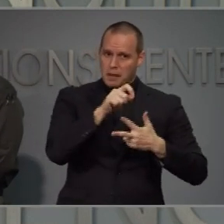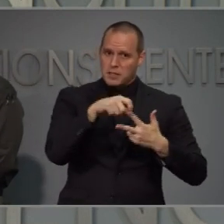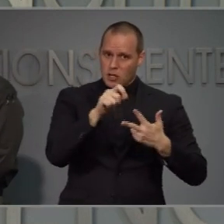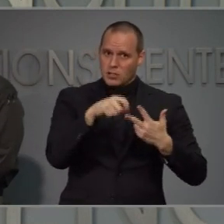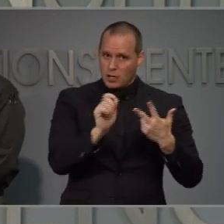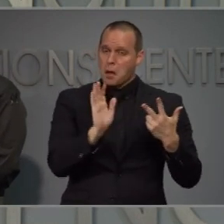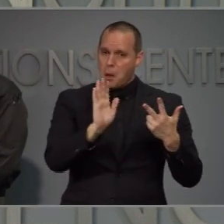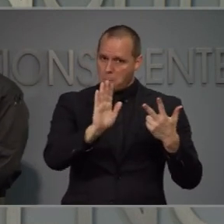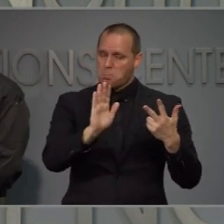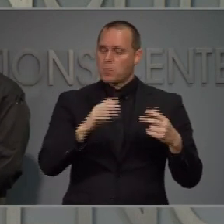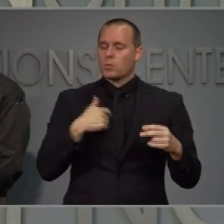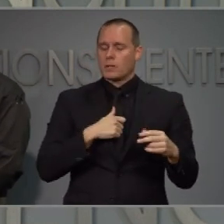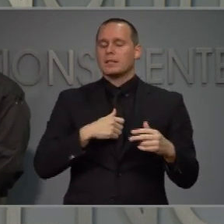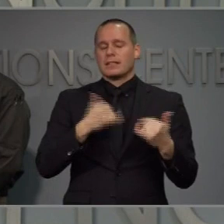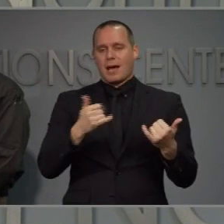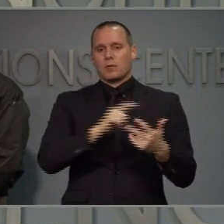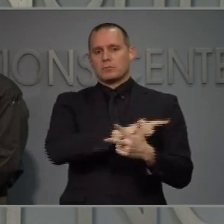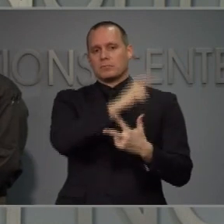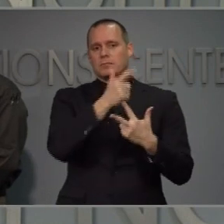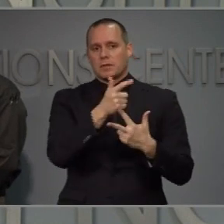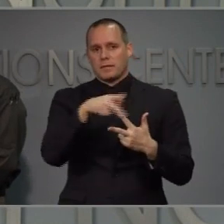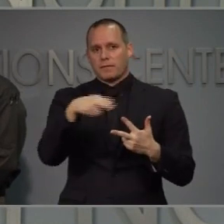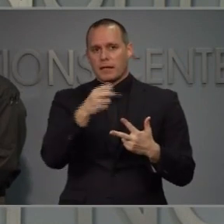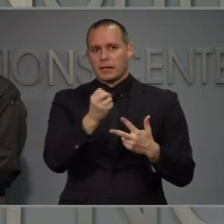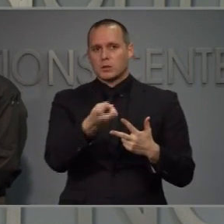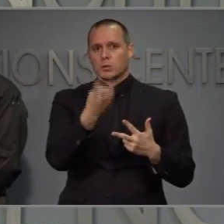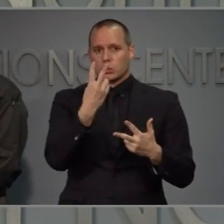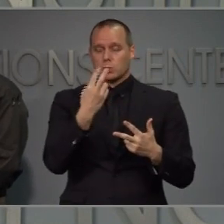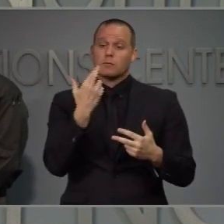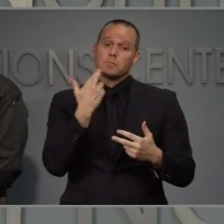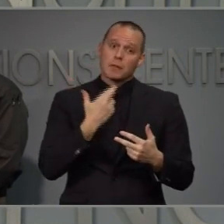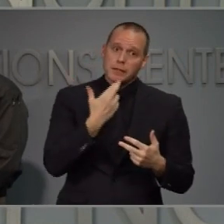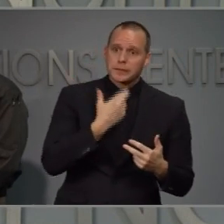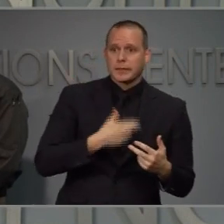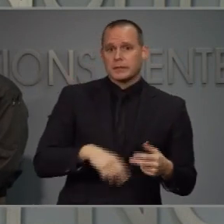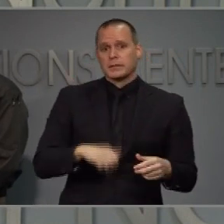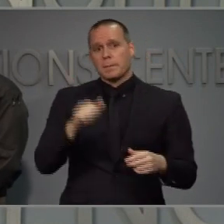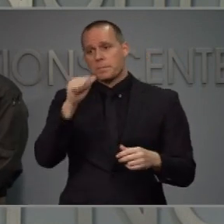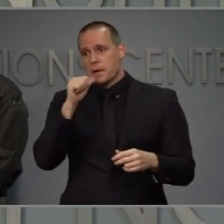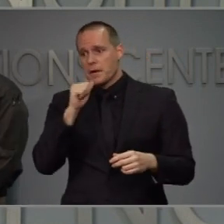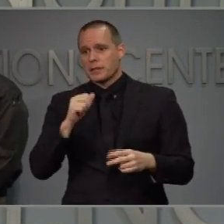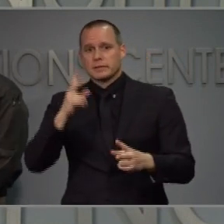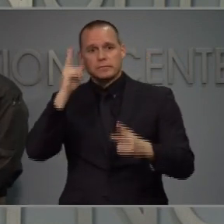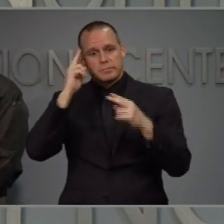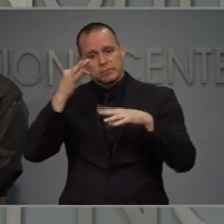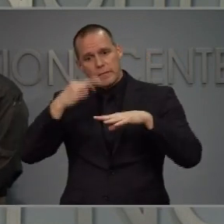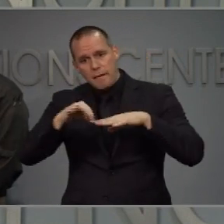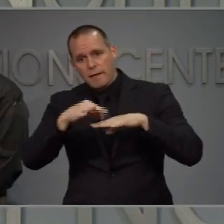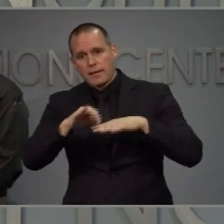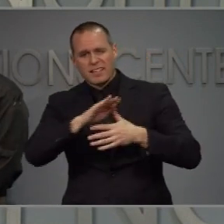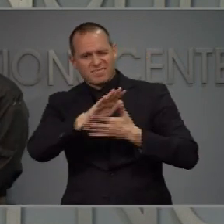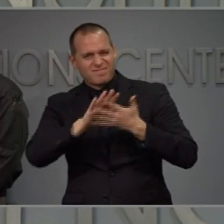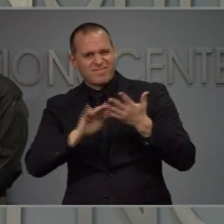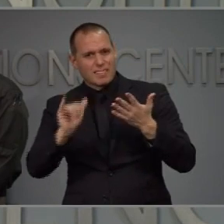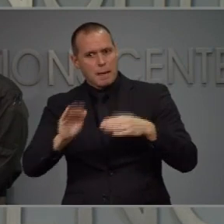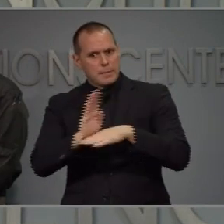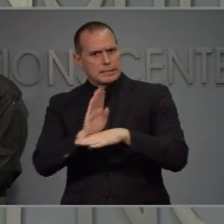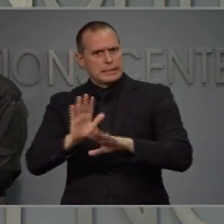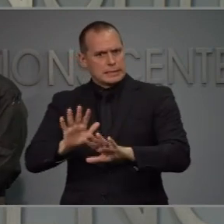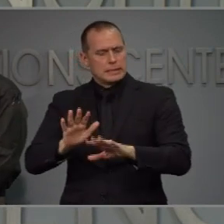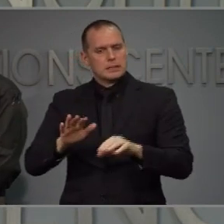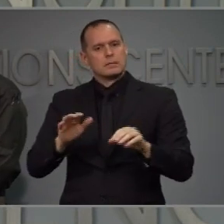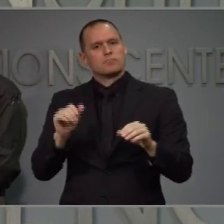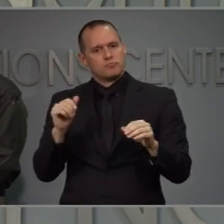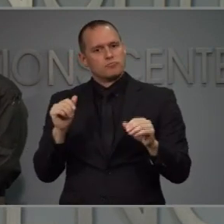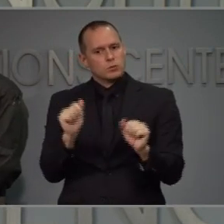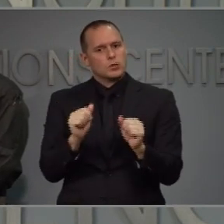other businesses like restaurants and bars and hair salons and nail salons, those kinds of things would